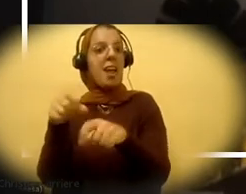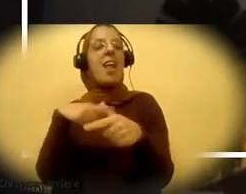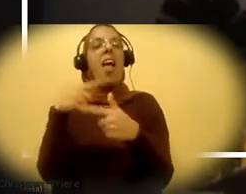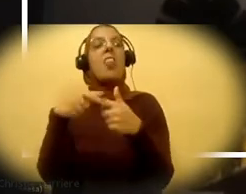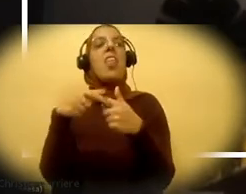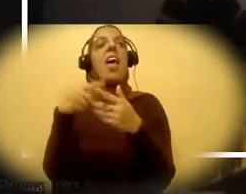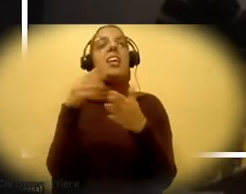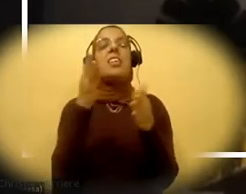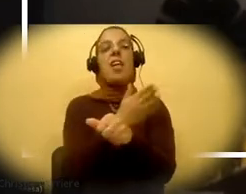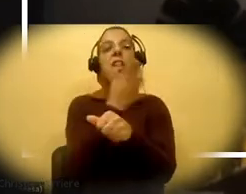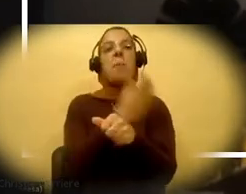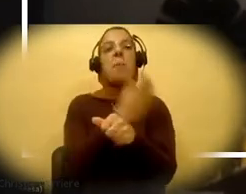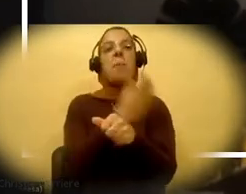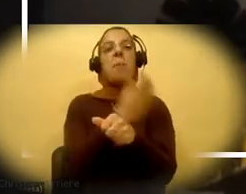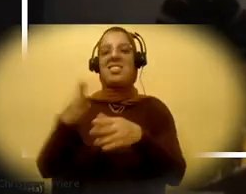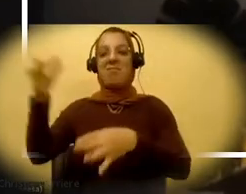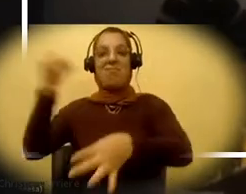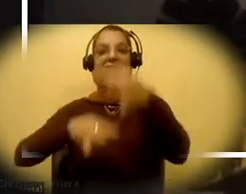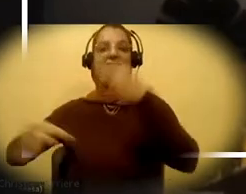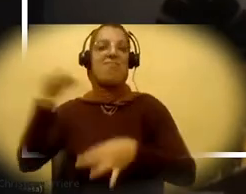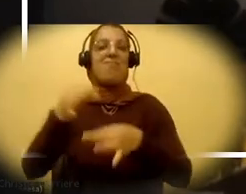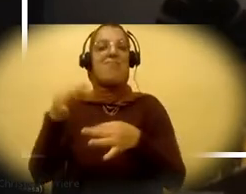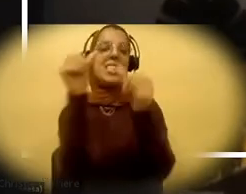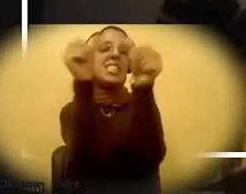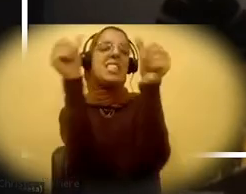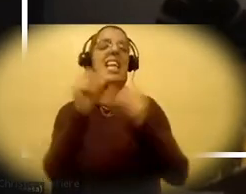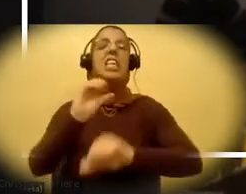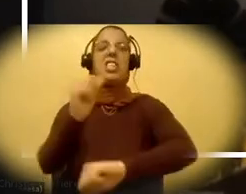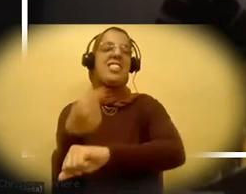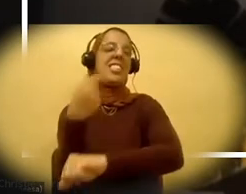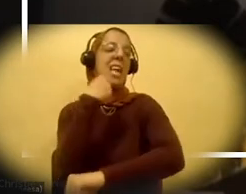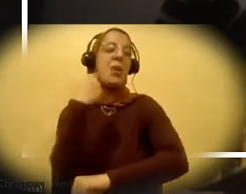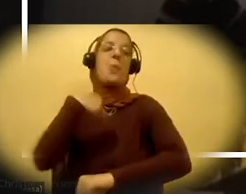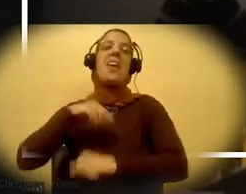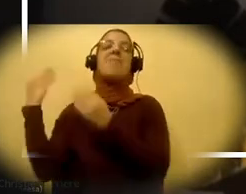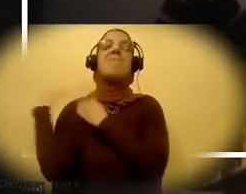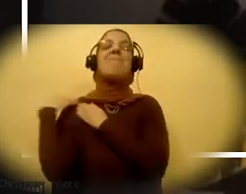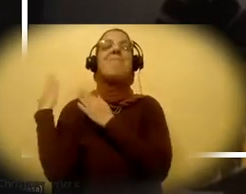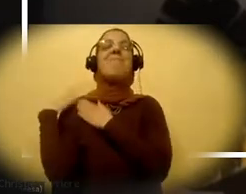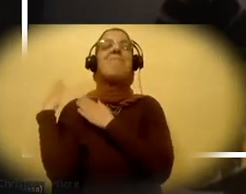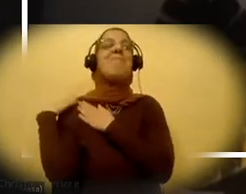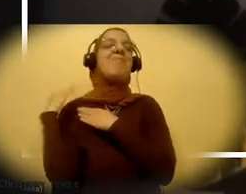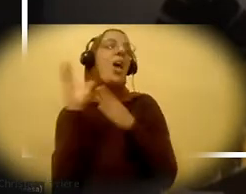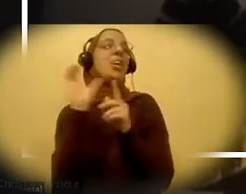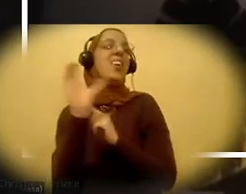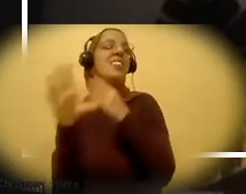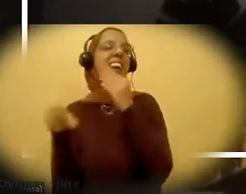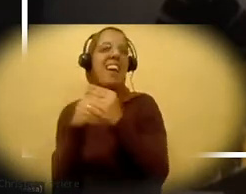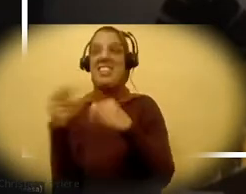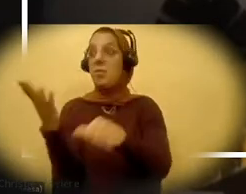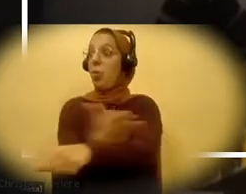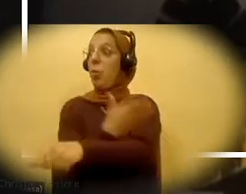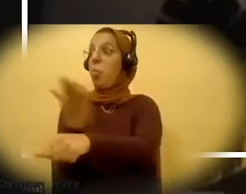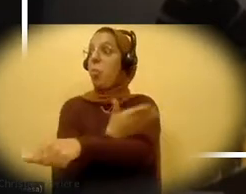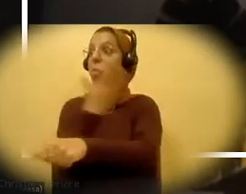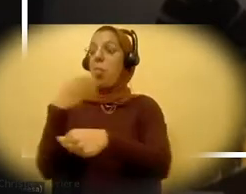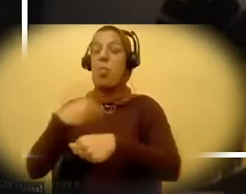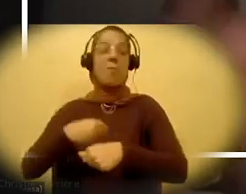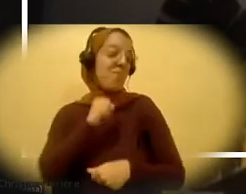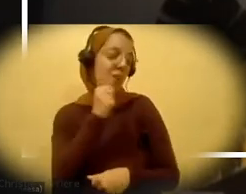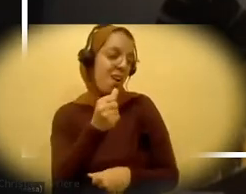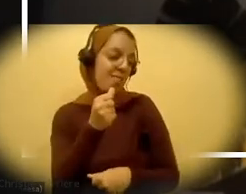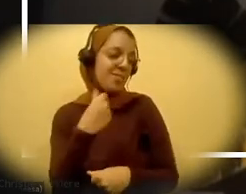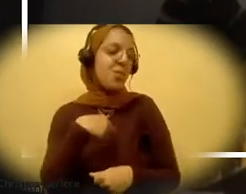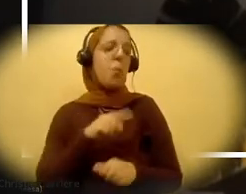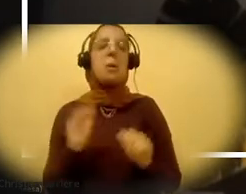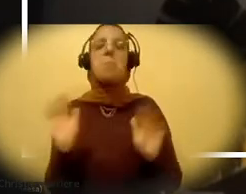say, oh, we contributed to culture, and so that's why we can, it's not gentrification, we can get away with it. So do you guys